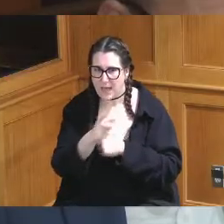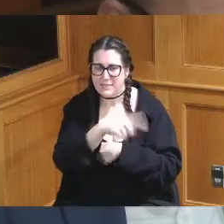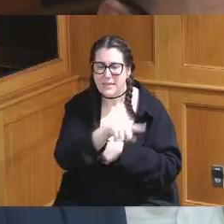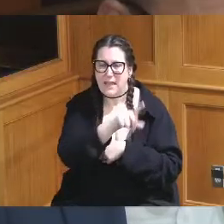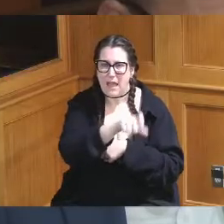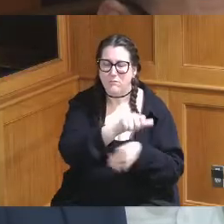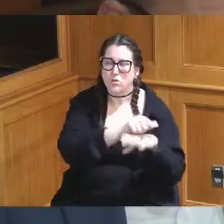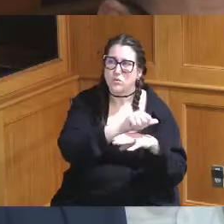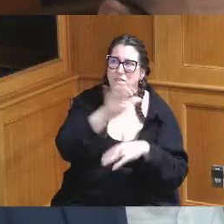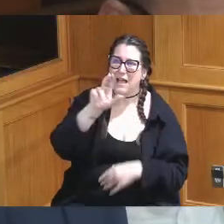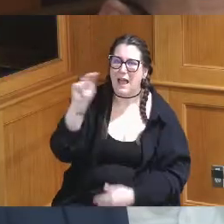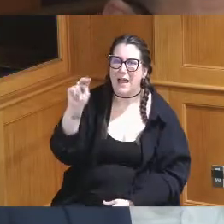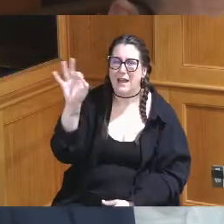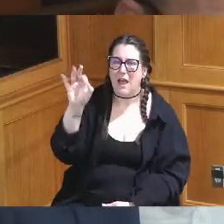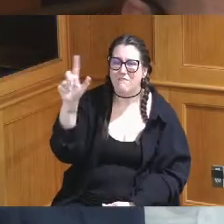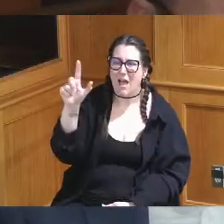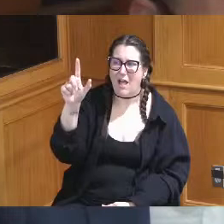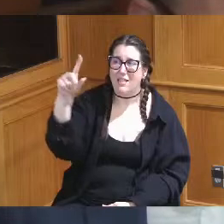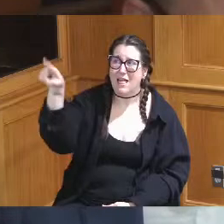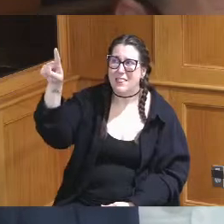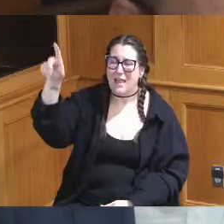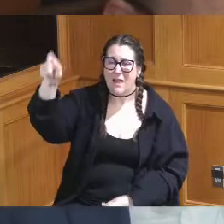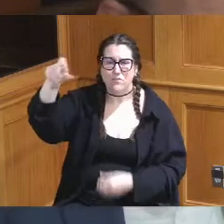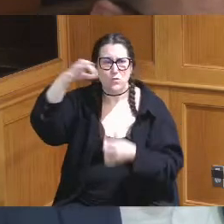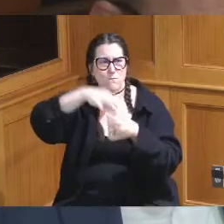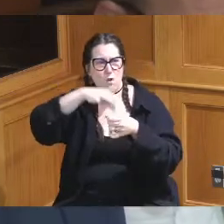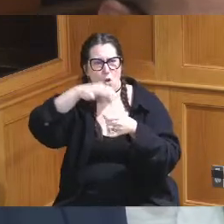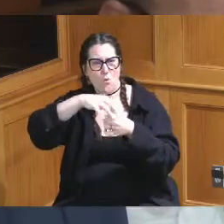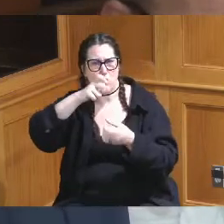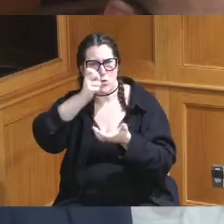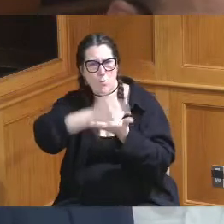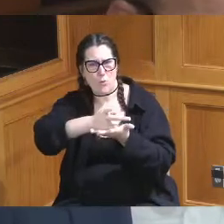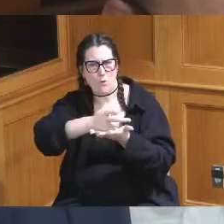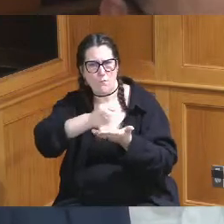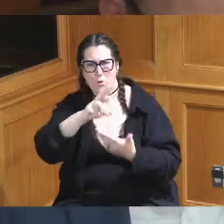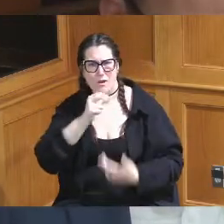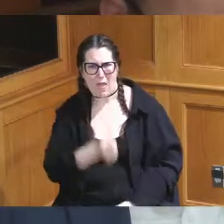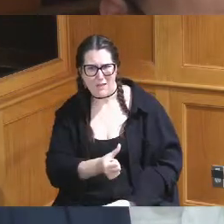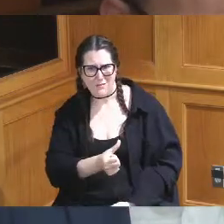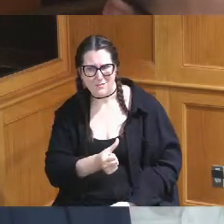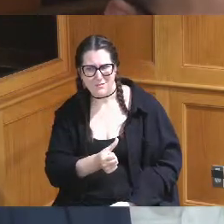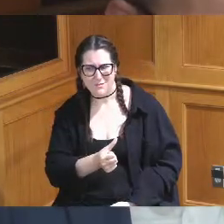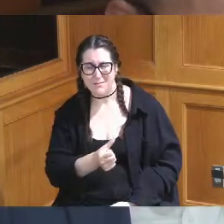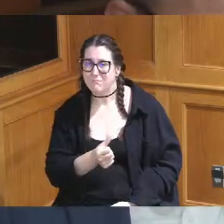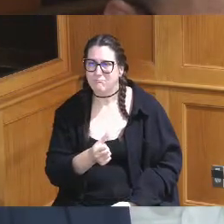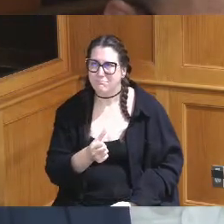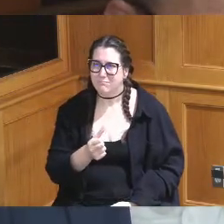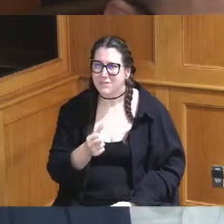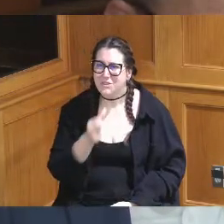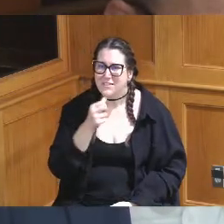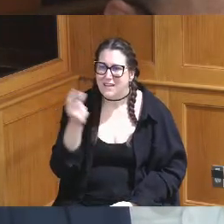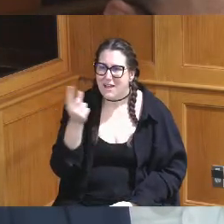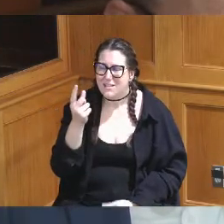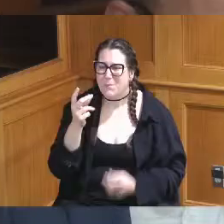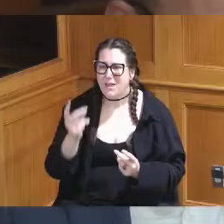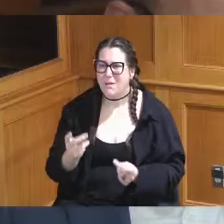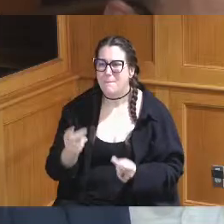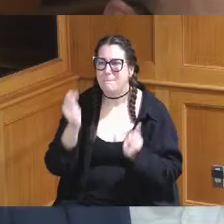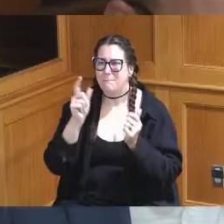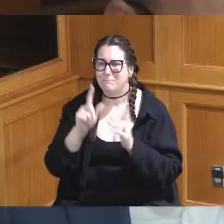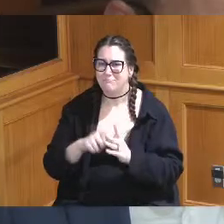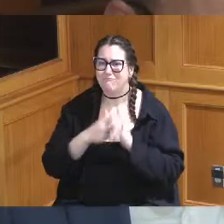to the NFL, and the NFL gets a chance to vote on it. So it's not something that's happening